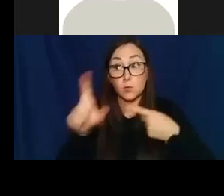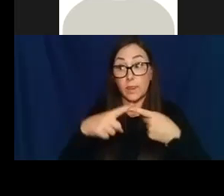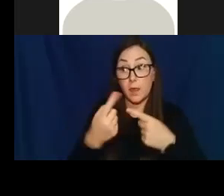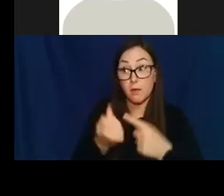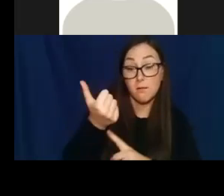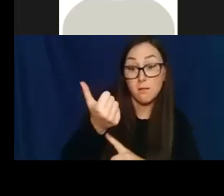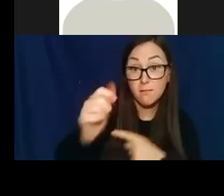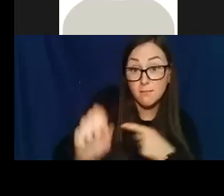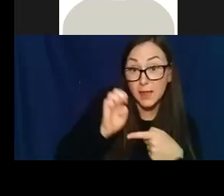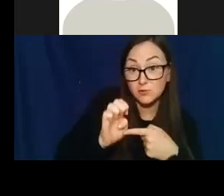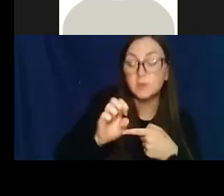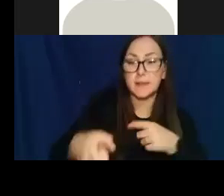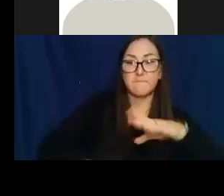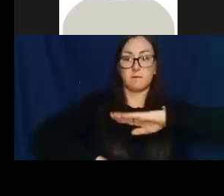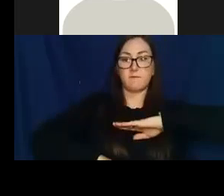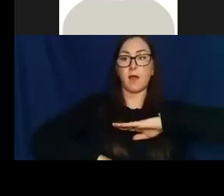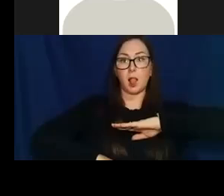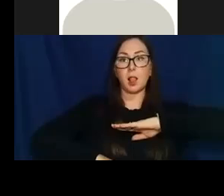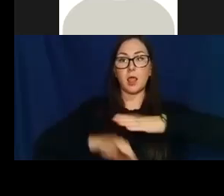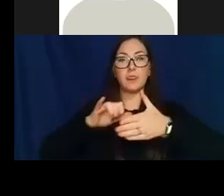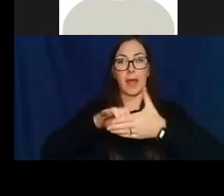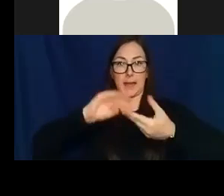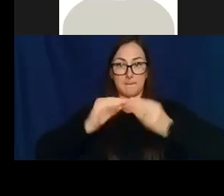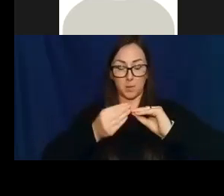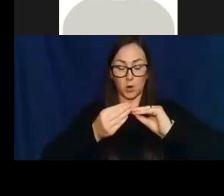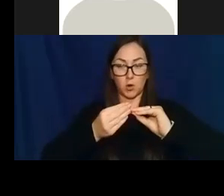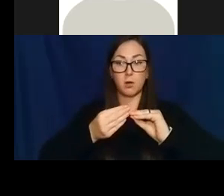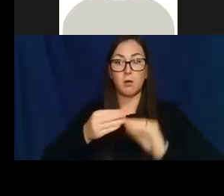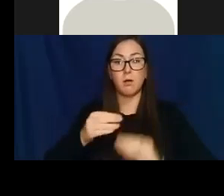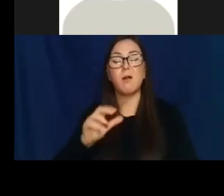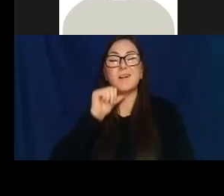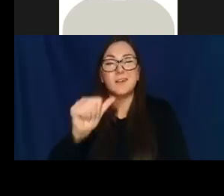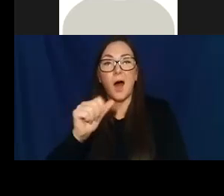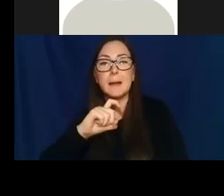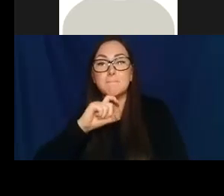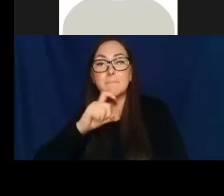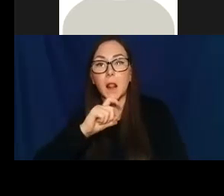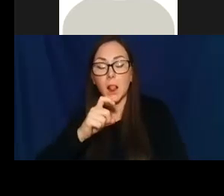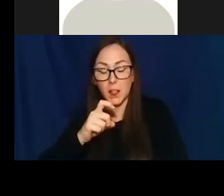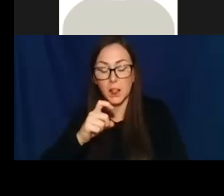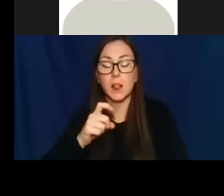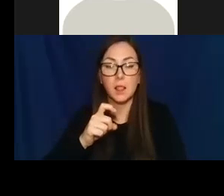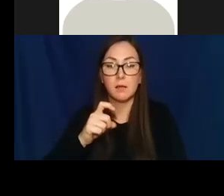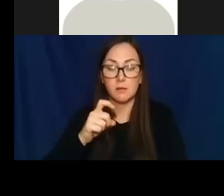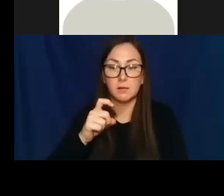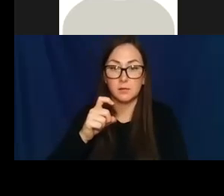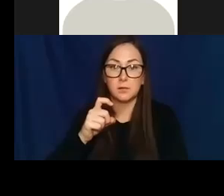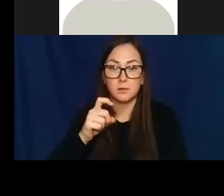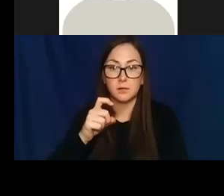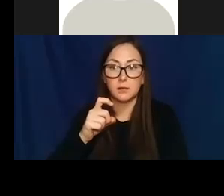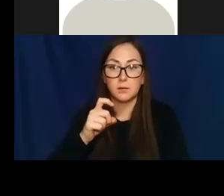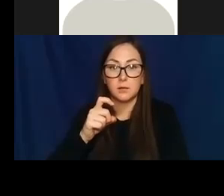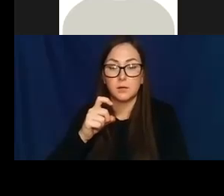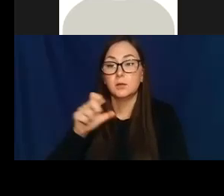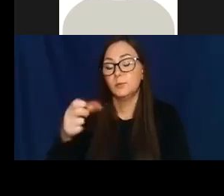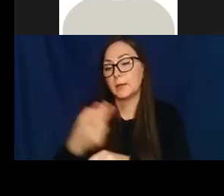end of the spectrum, the nonmetals, all the nonmetals, and again, you have a periodic table that showed you who the